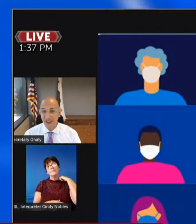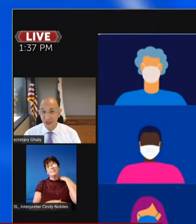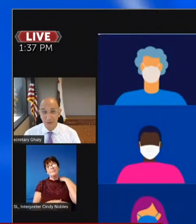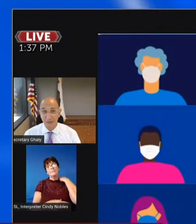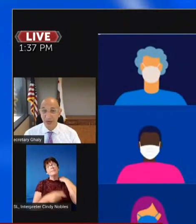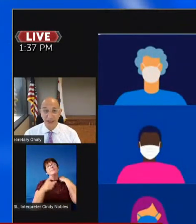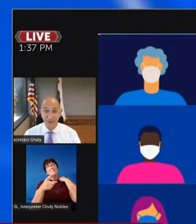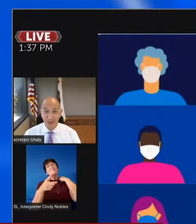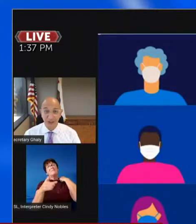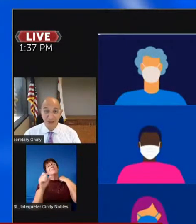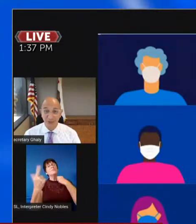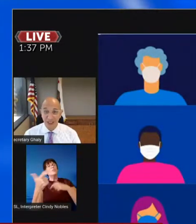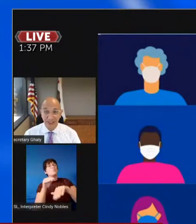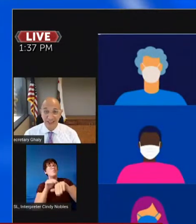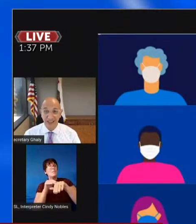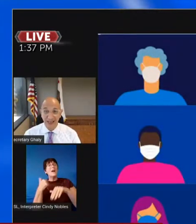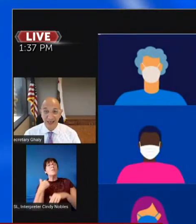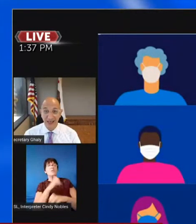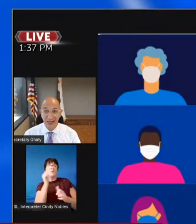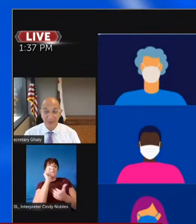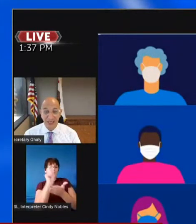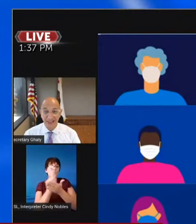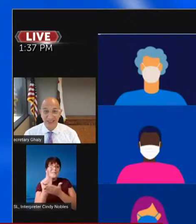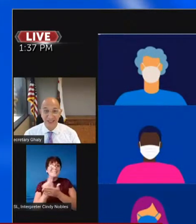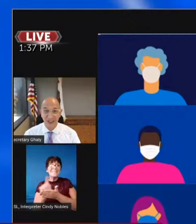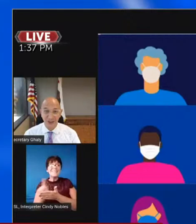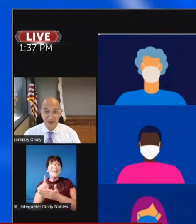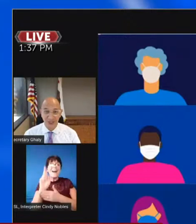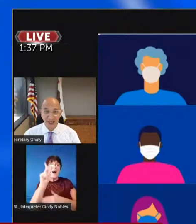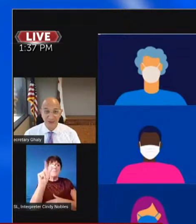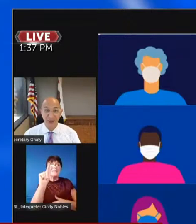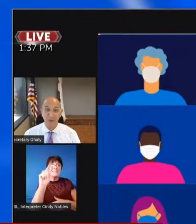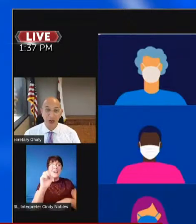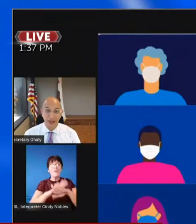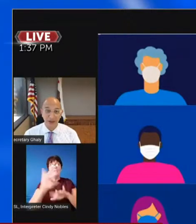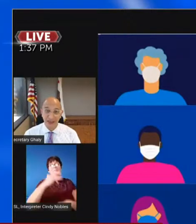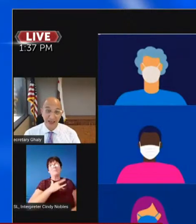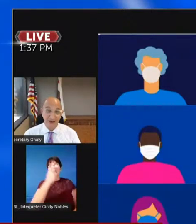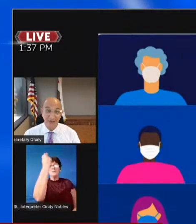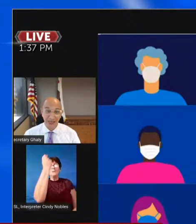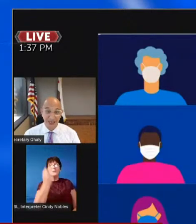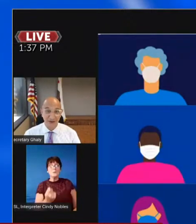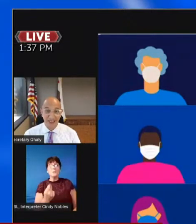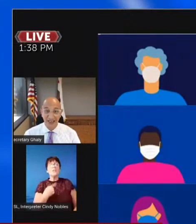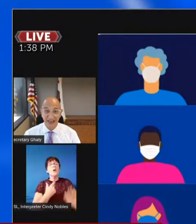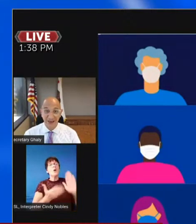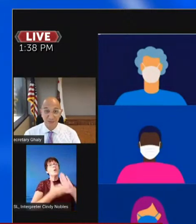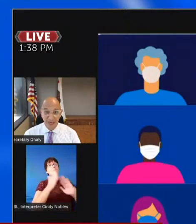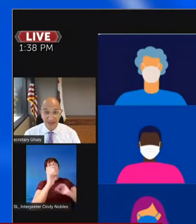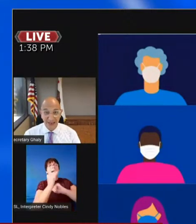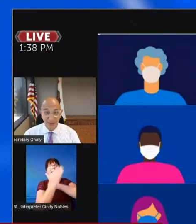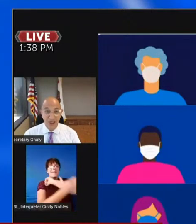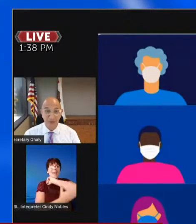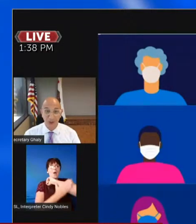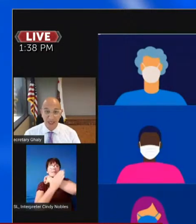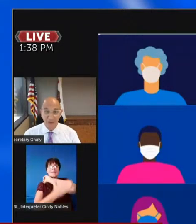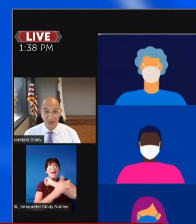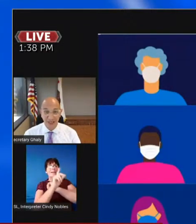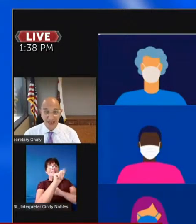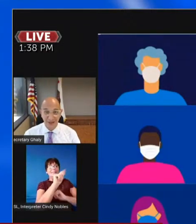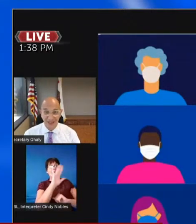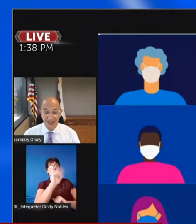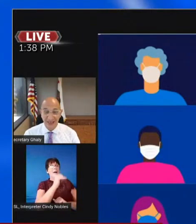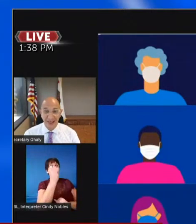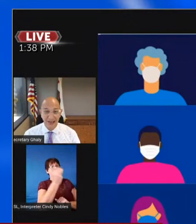So just a reminder, we do these weekly updates on Tuesdays. We run the county by county data on Monday. We communicate